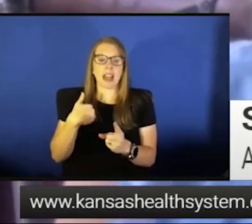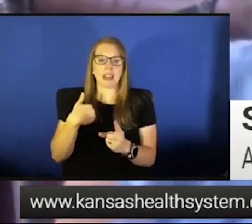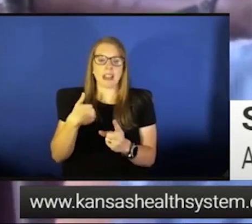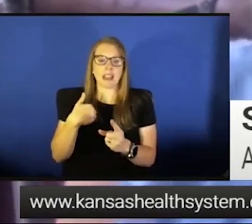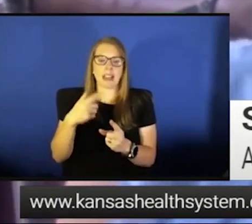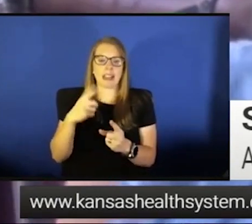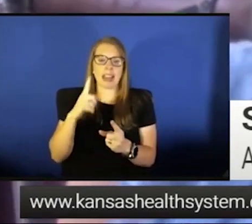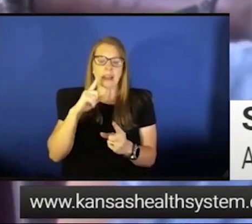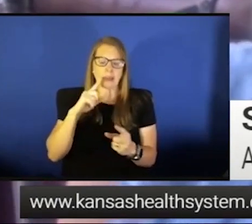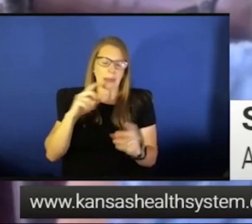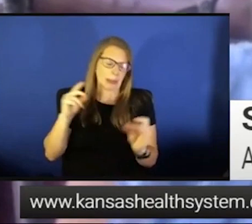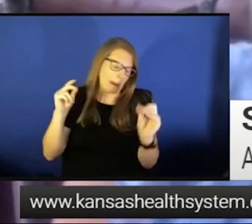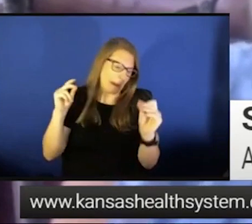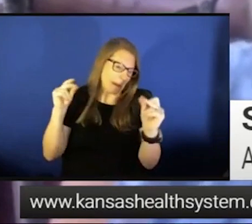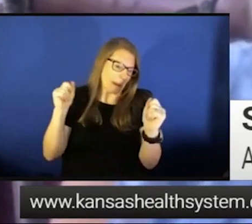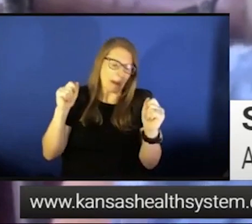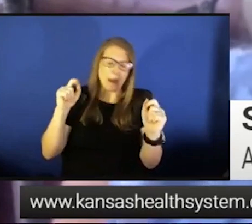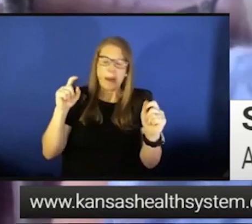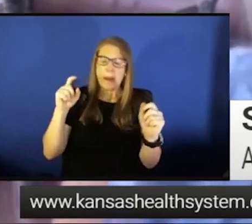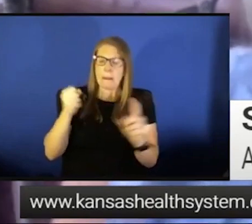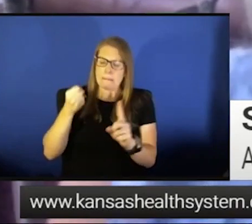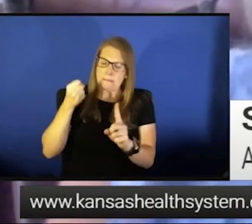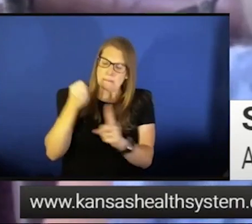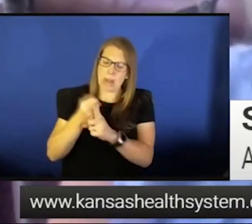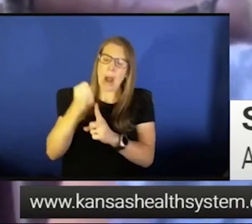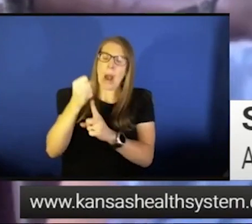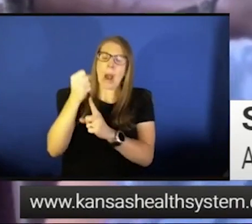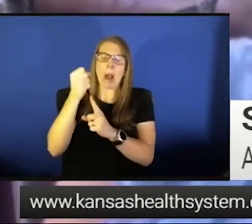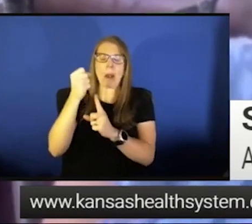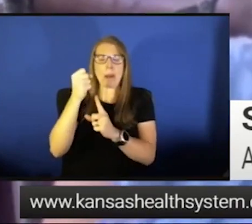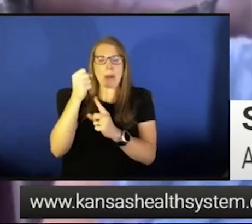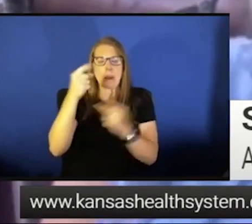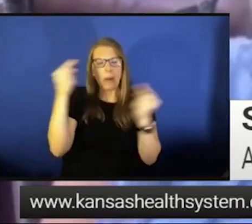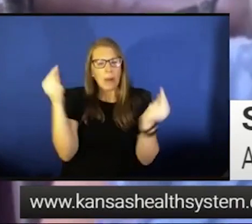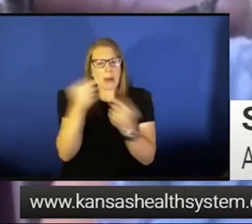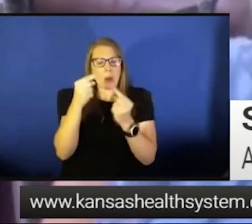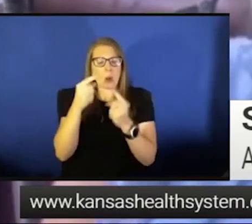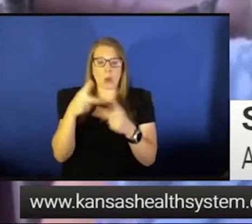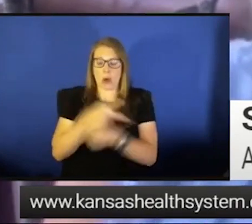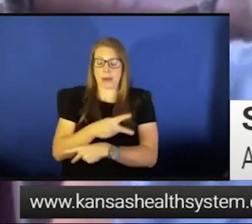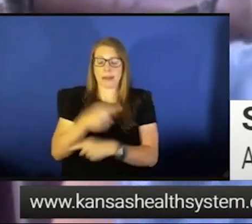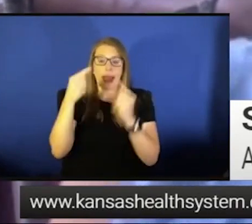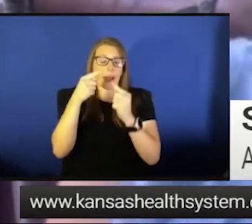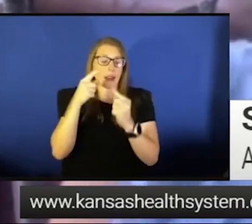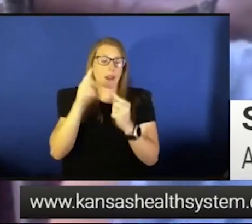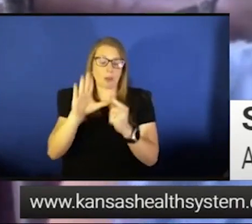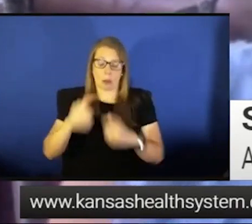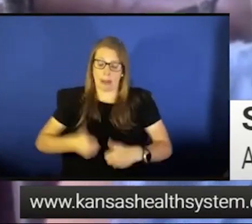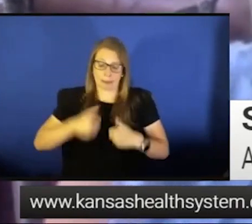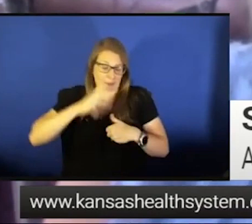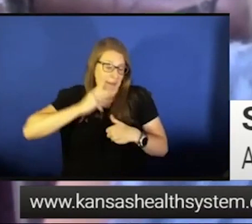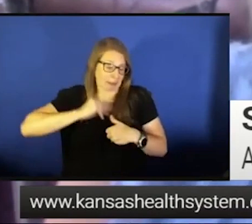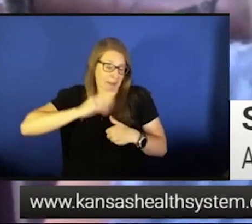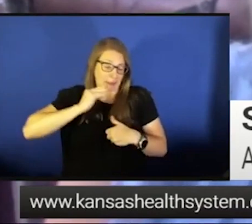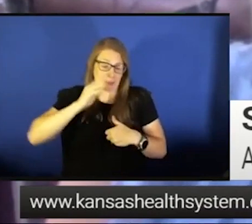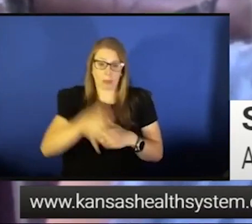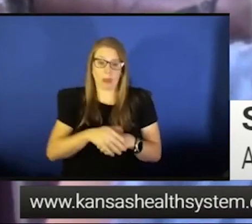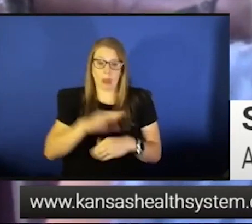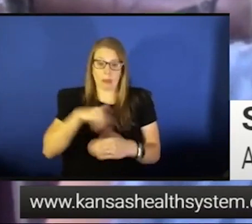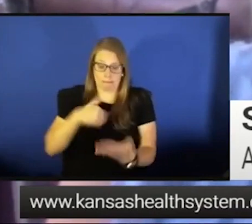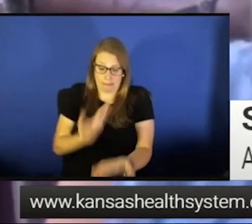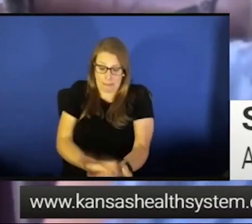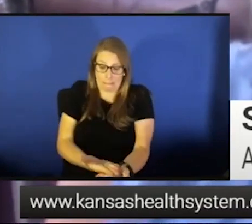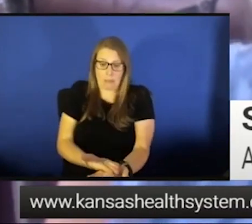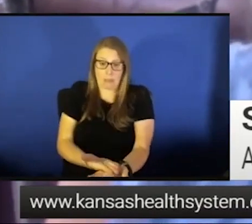what we can kind of piece together, where worst headache of your life. And then when I got to her at the rink, she